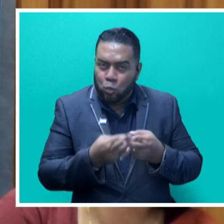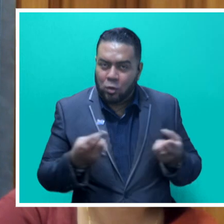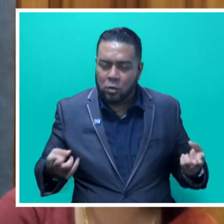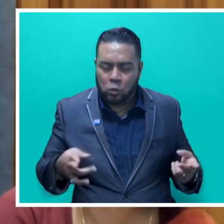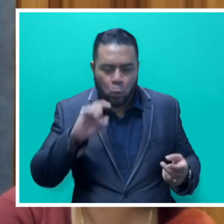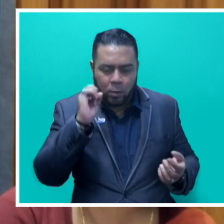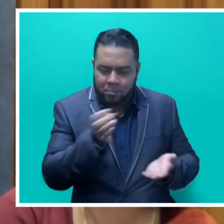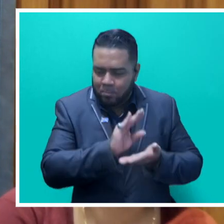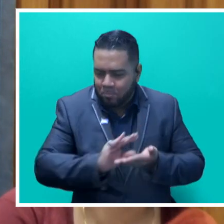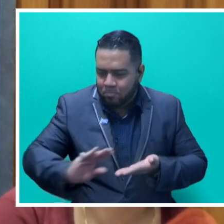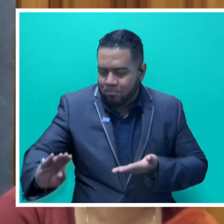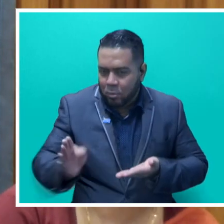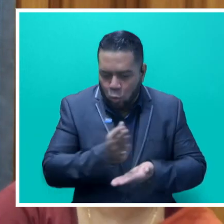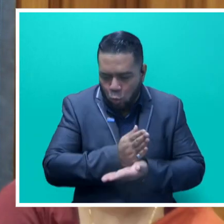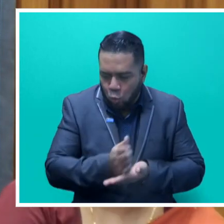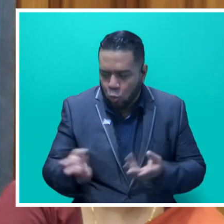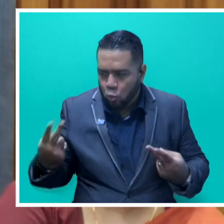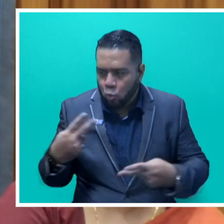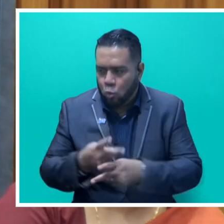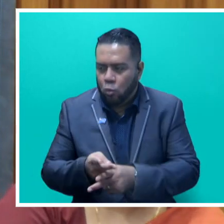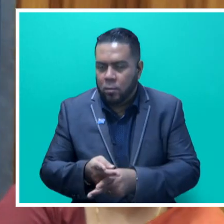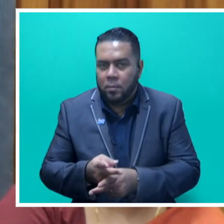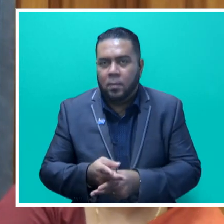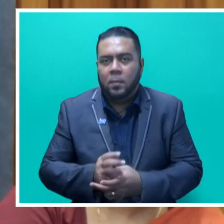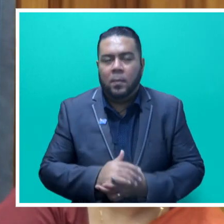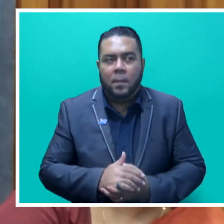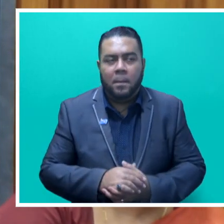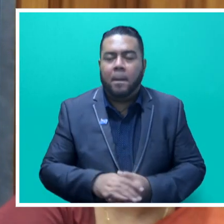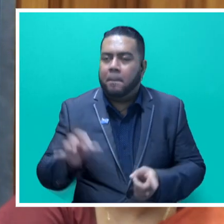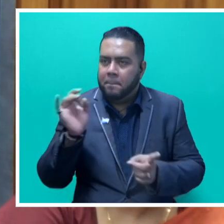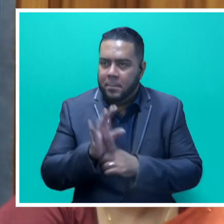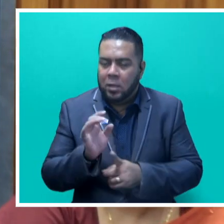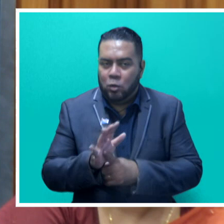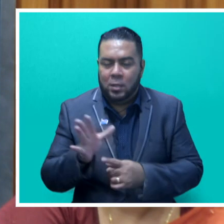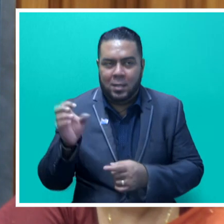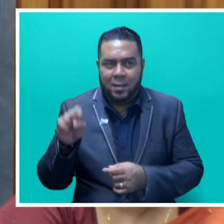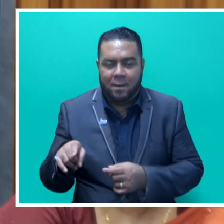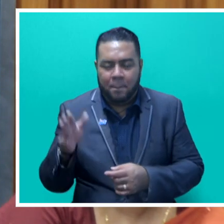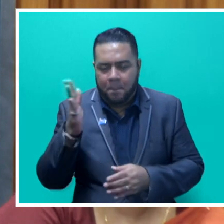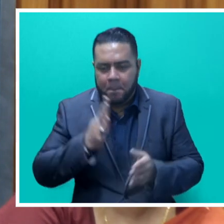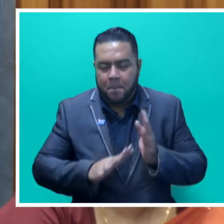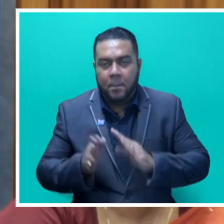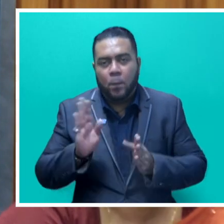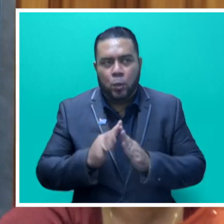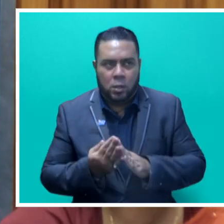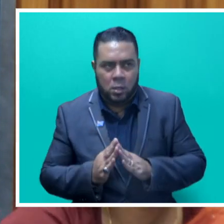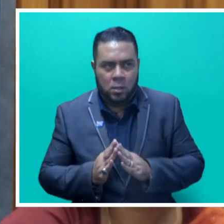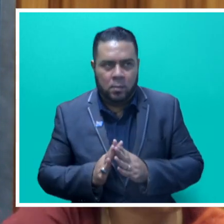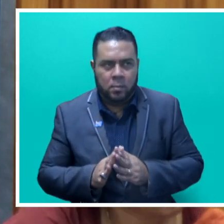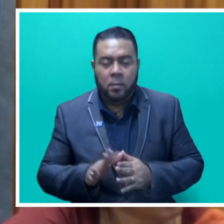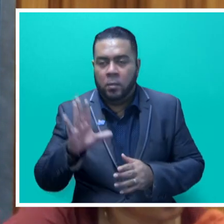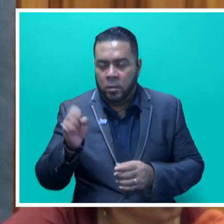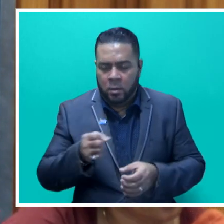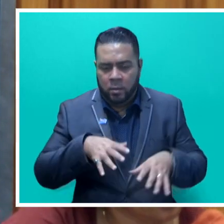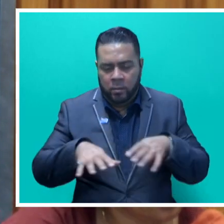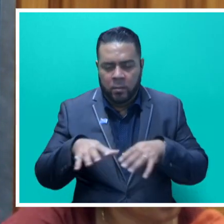to be directed towards developing the rural and maritime areas, particularly our most vulnerable and isolated communities. Such